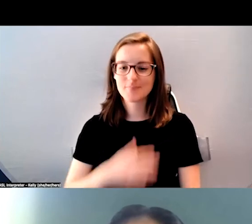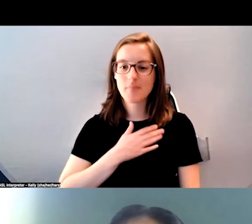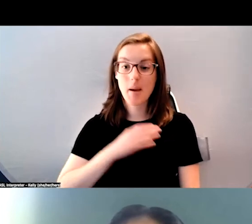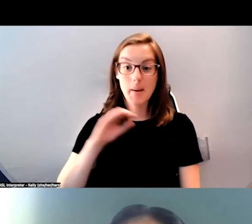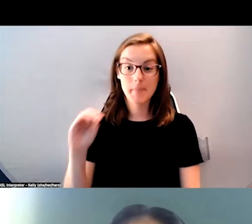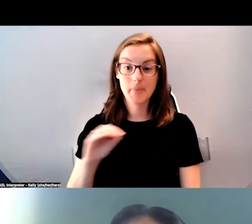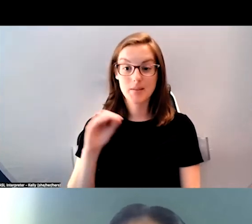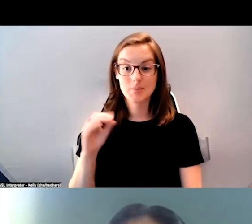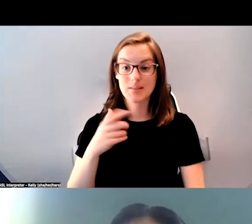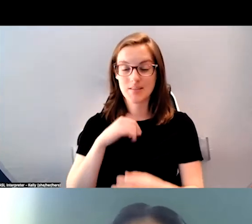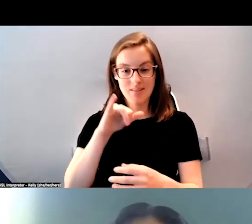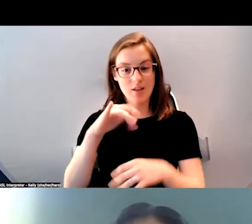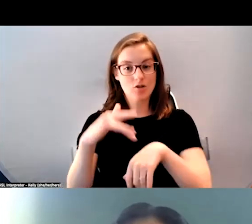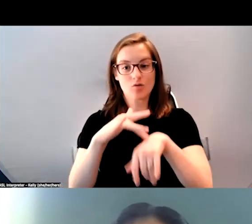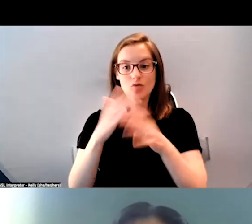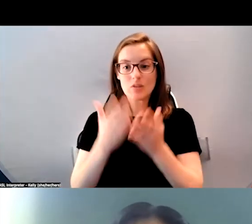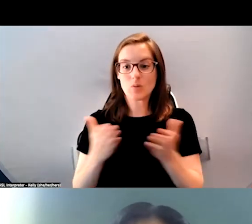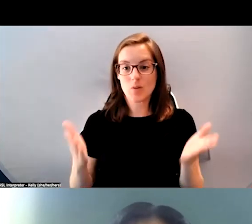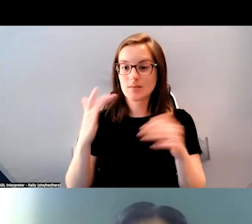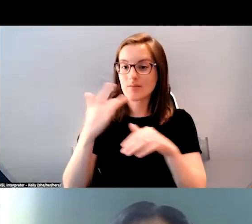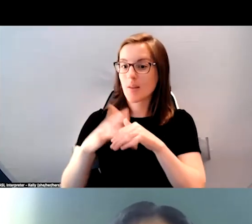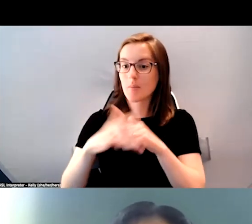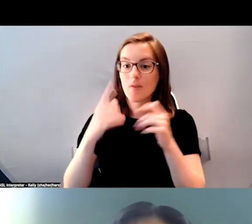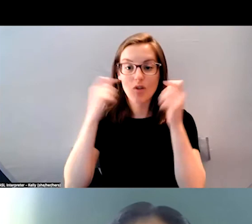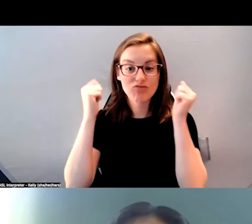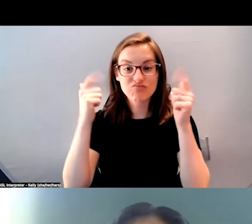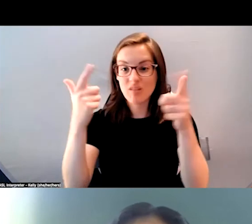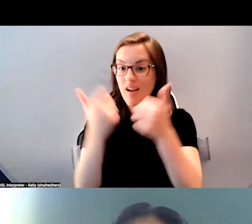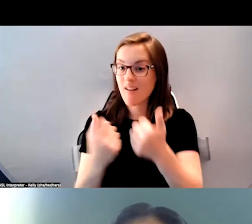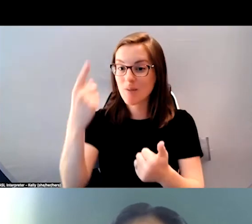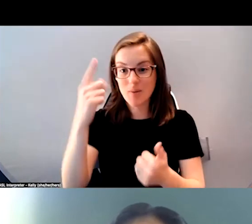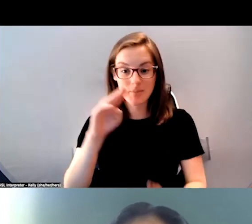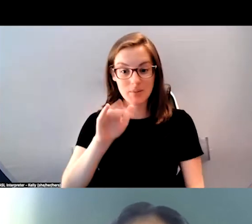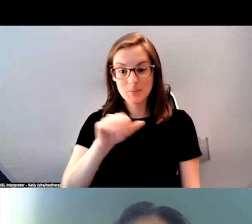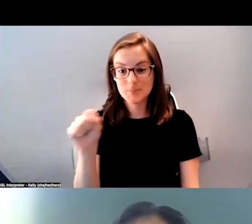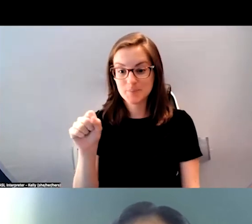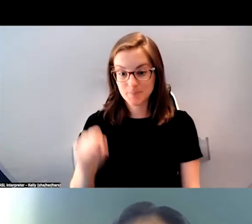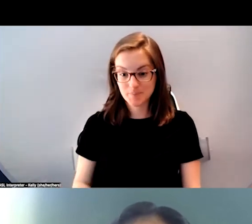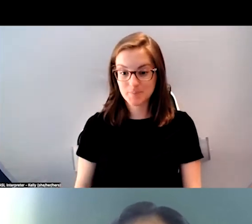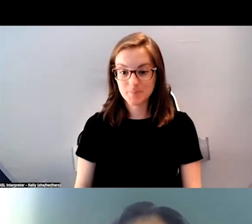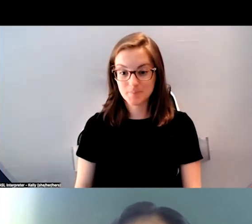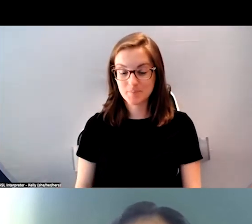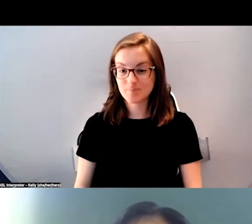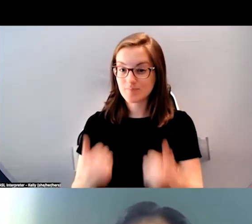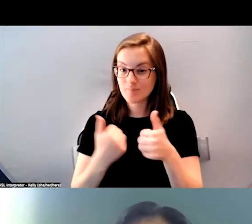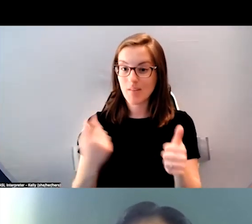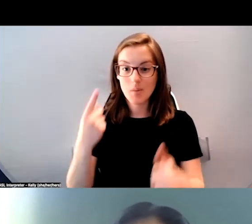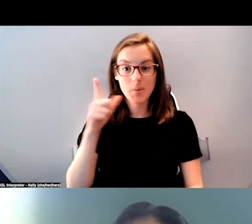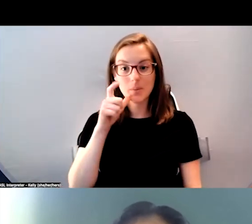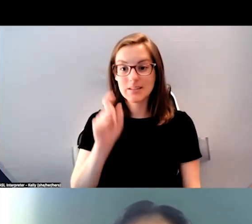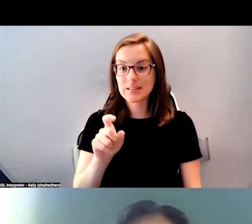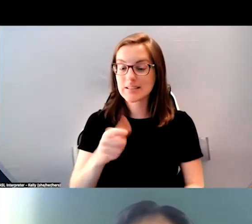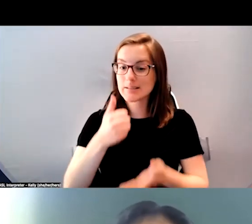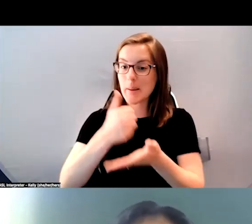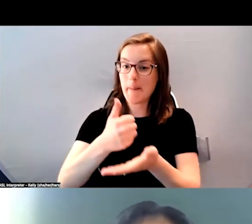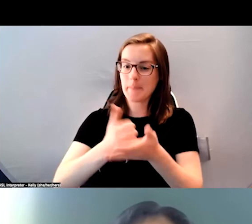that is available to everyone in Massachusetts, anyone and everyone who needs help getting their Mass Health benefits put